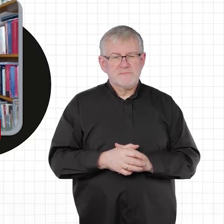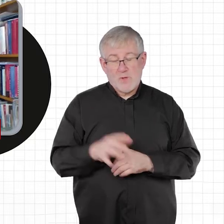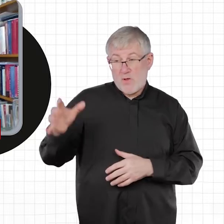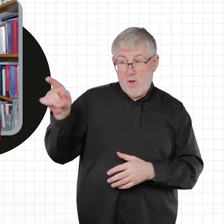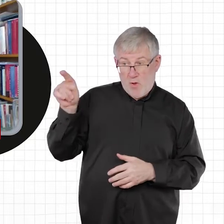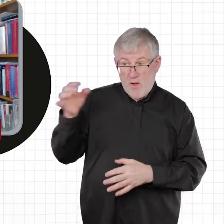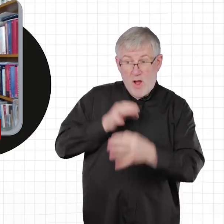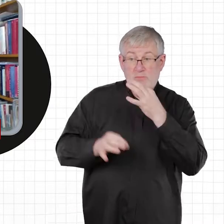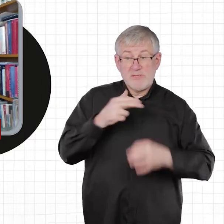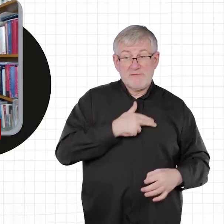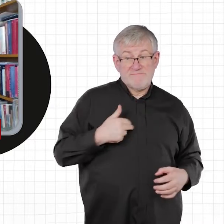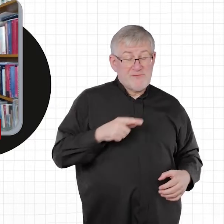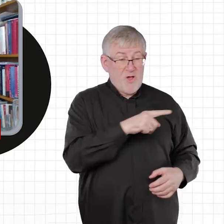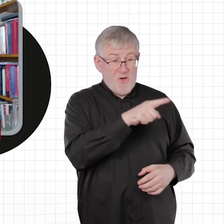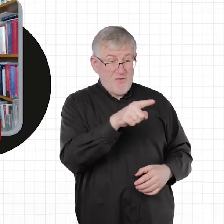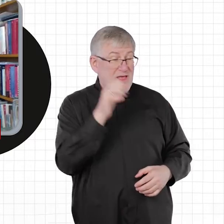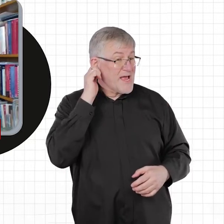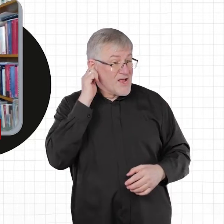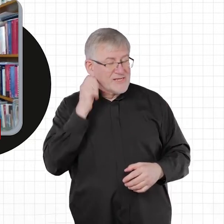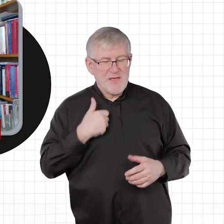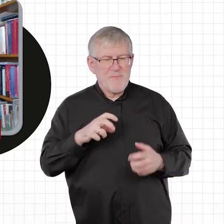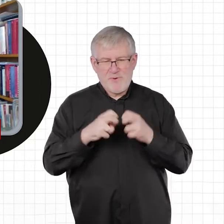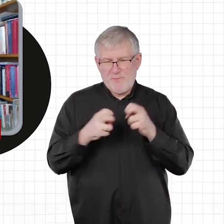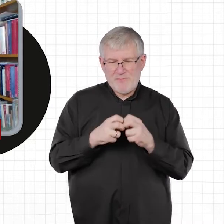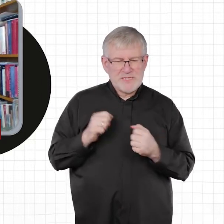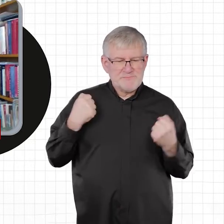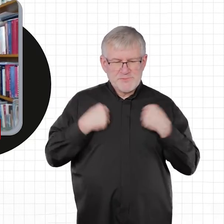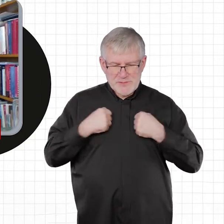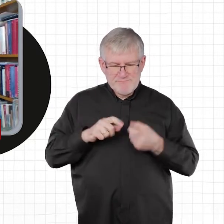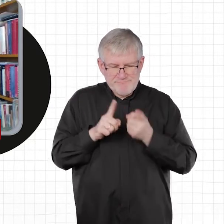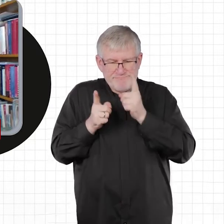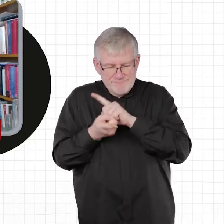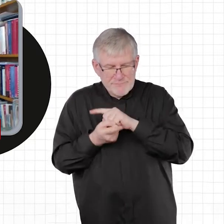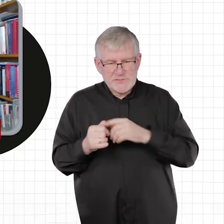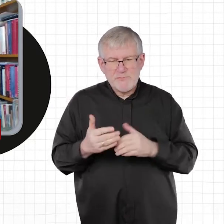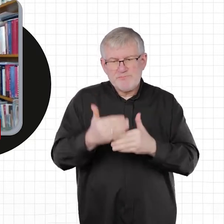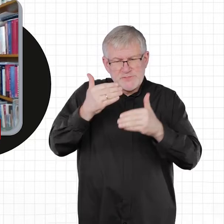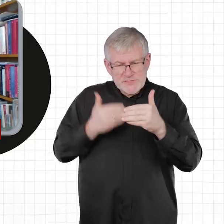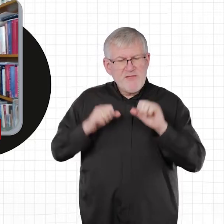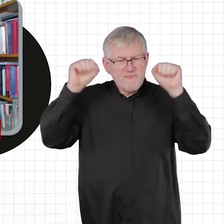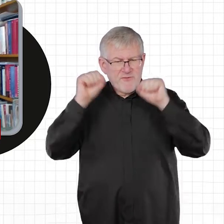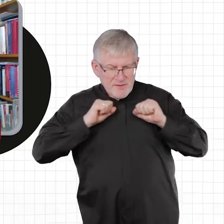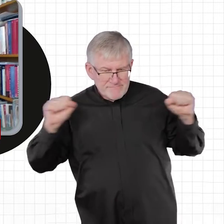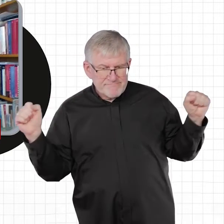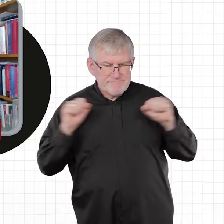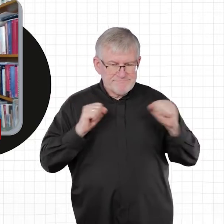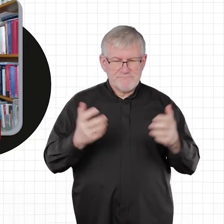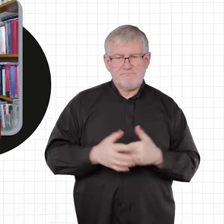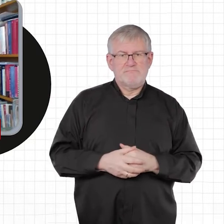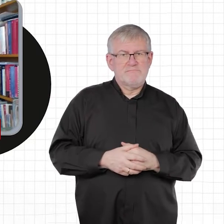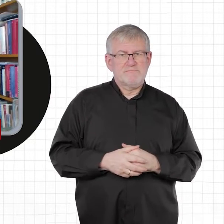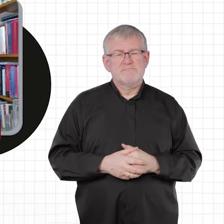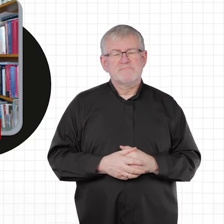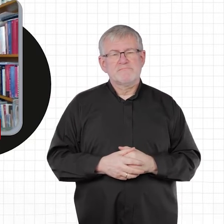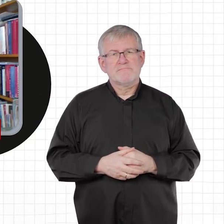teachers' room where everybody can go. Well, they lock, but they don't have